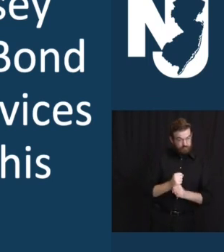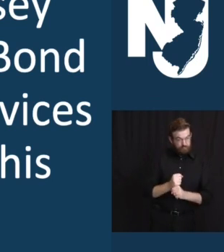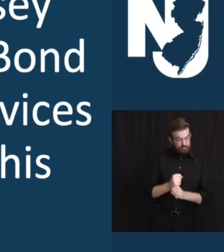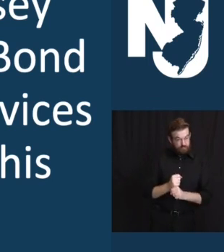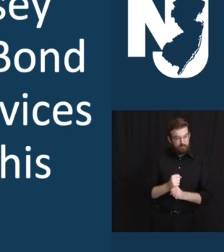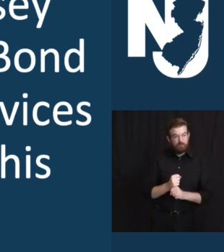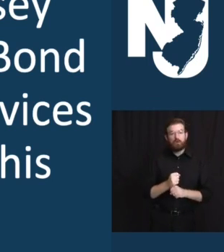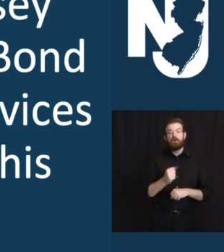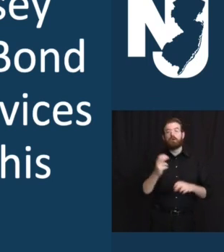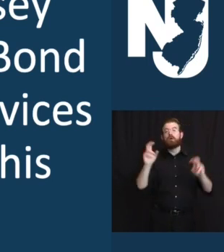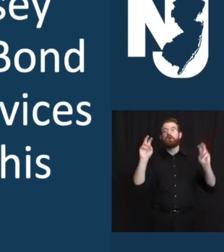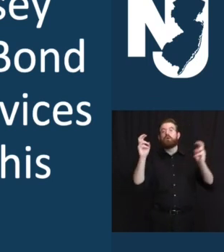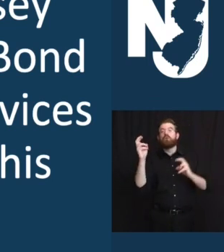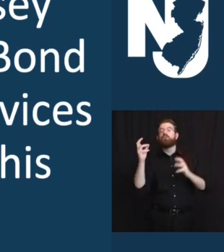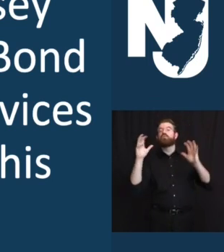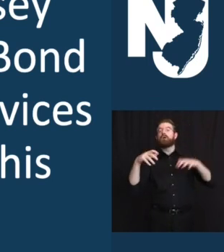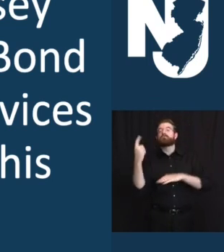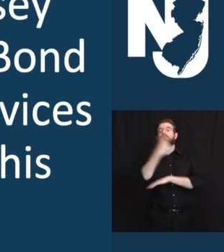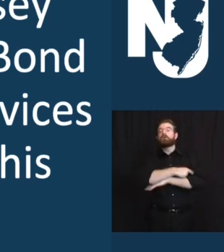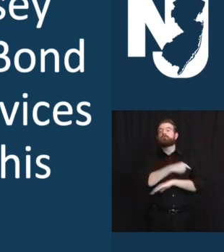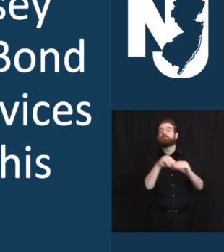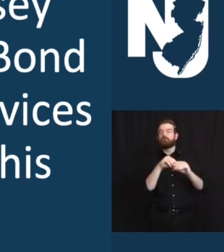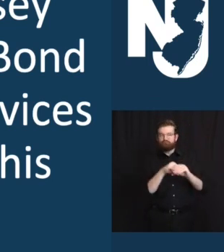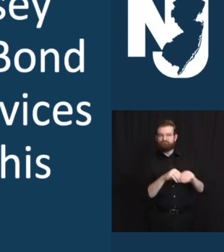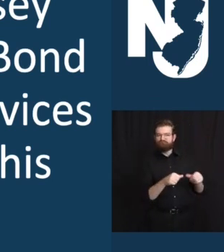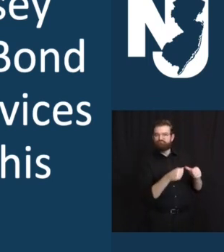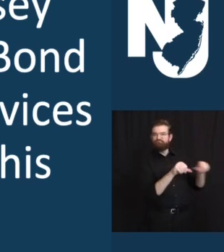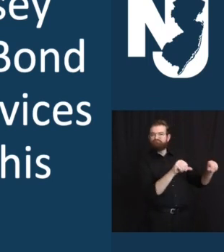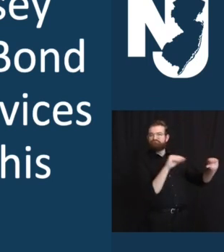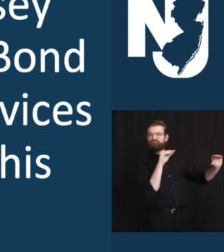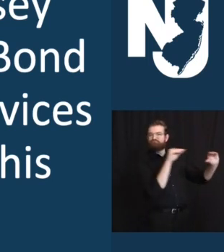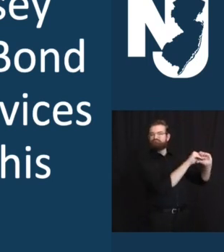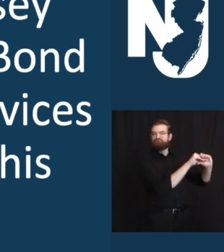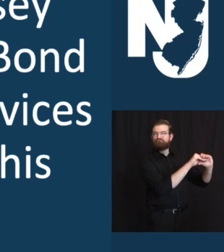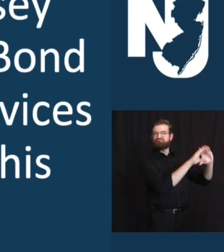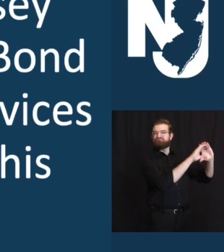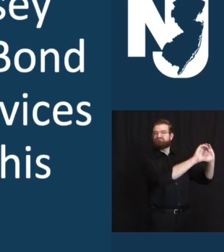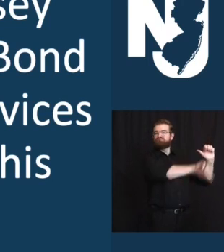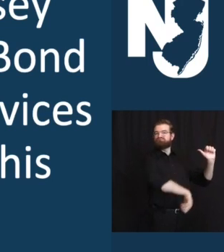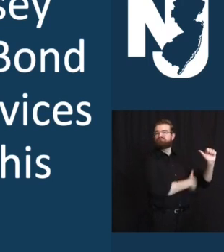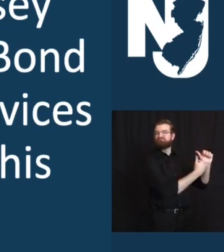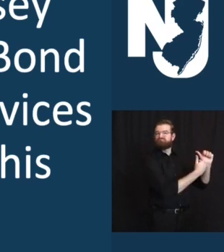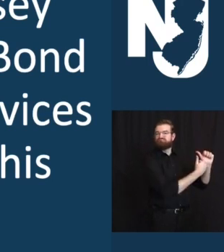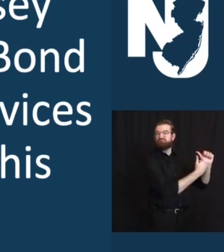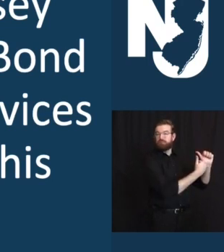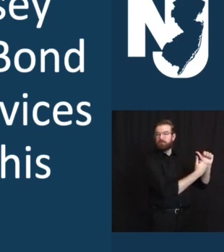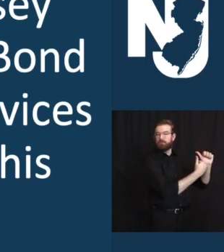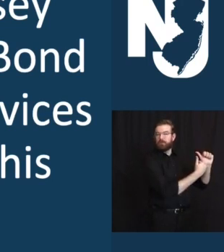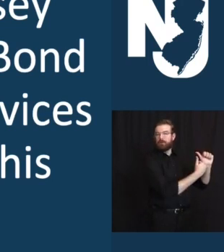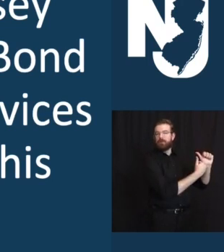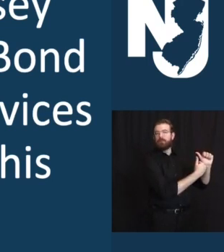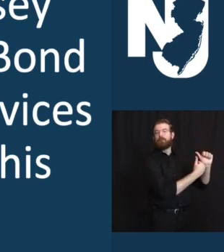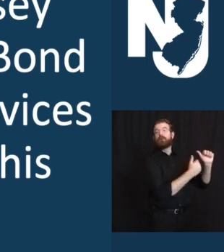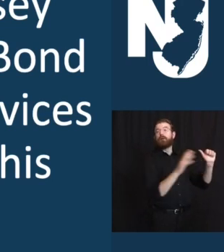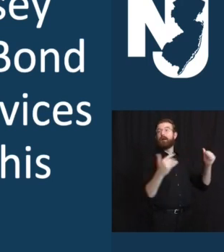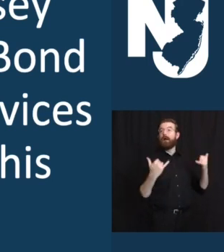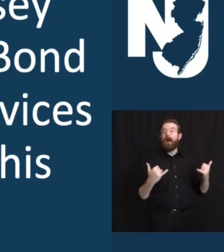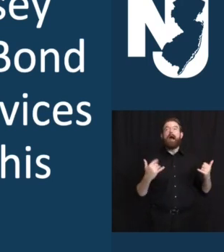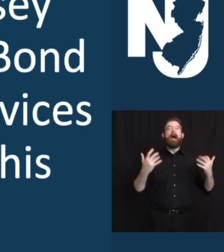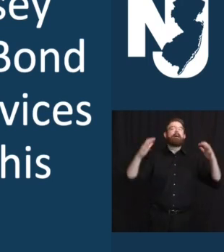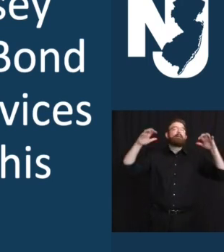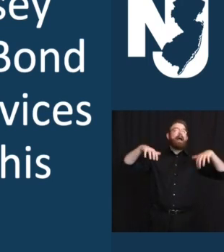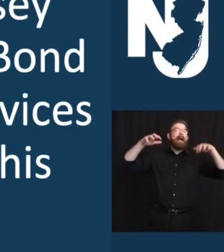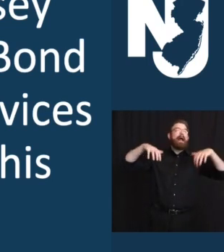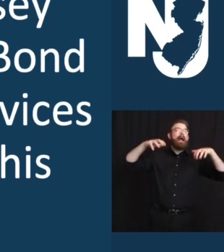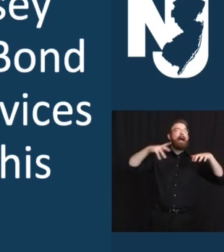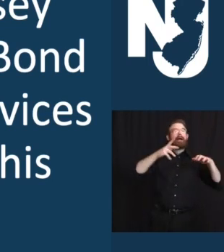today, it is pouring. This is a historically unprecedented fiscal crisis. We have